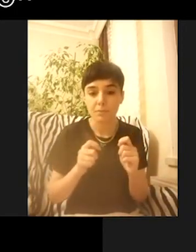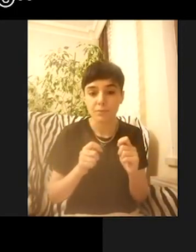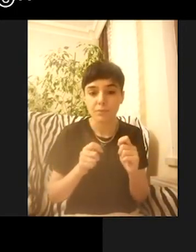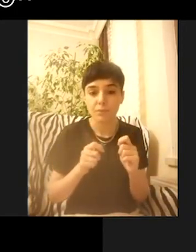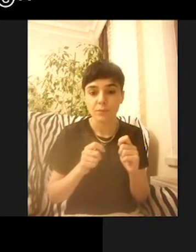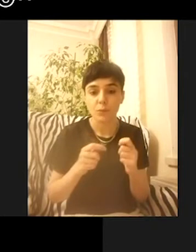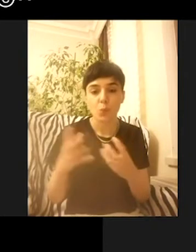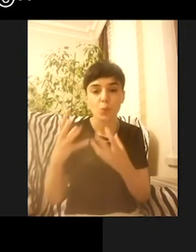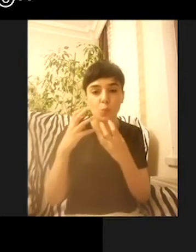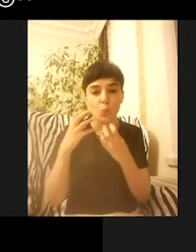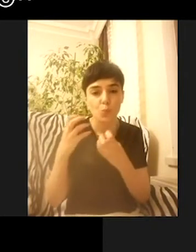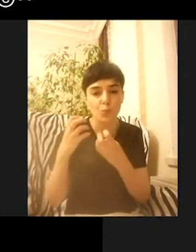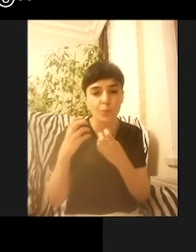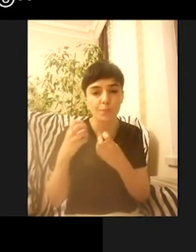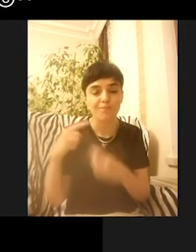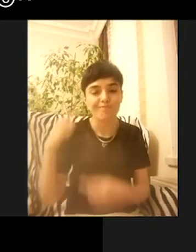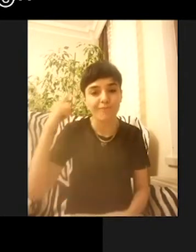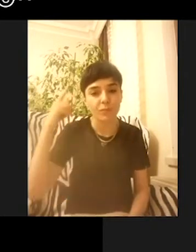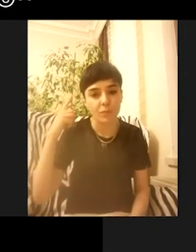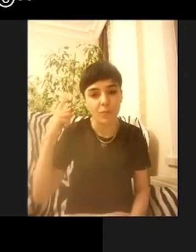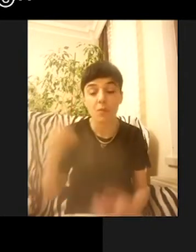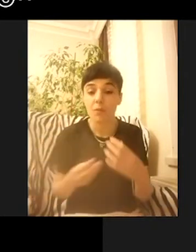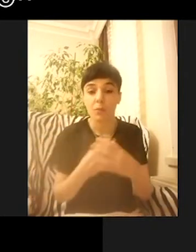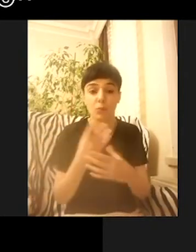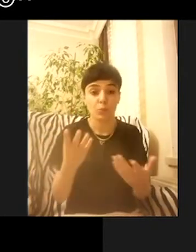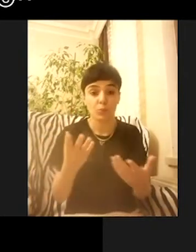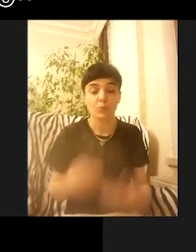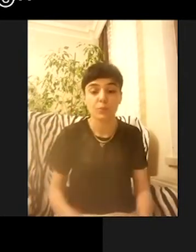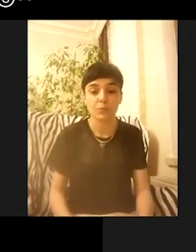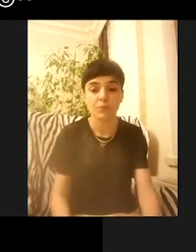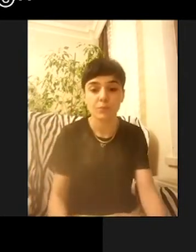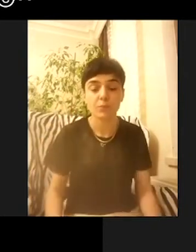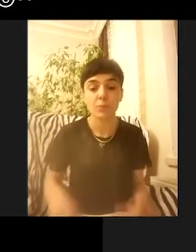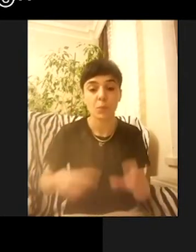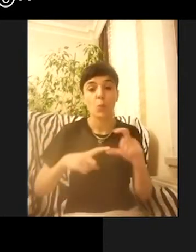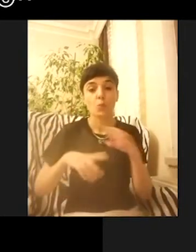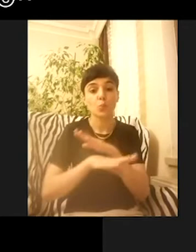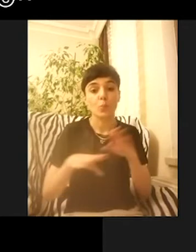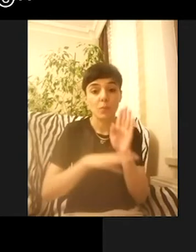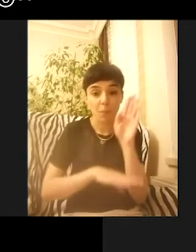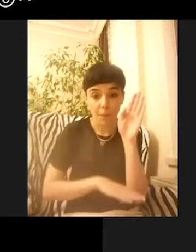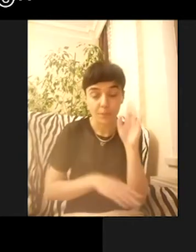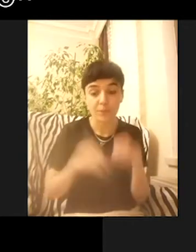in social life, but through the history of repetitive,